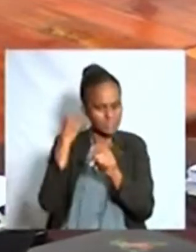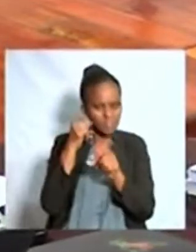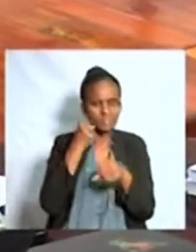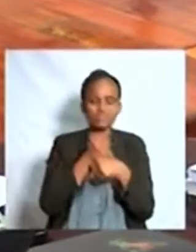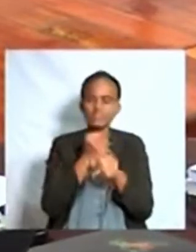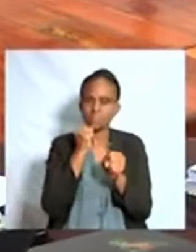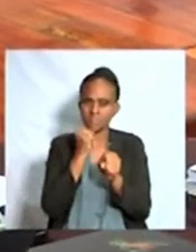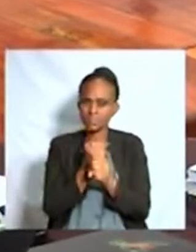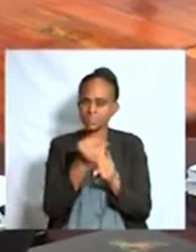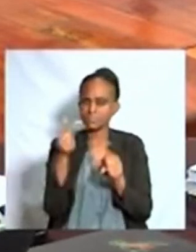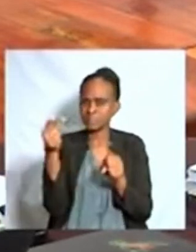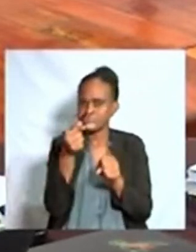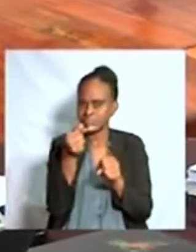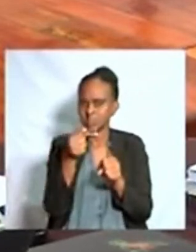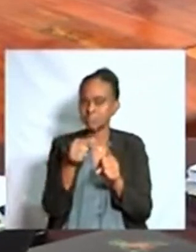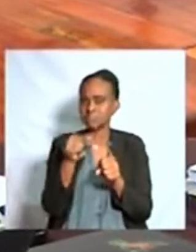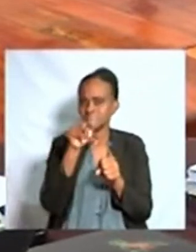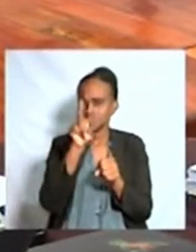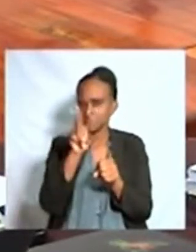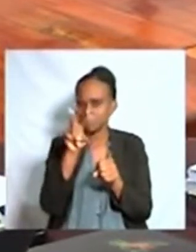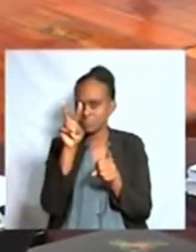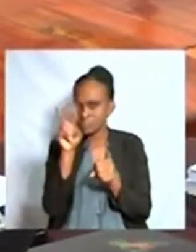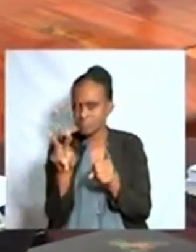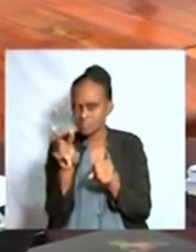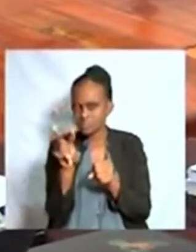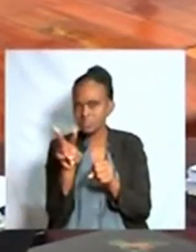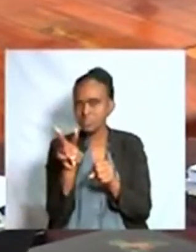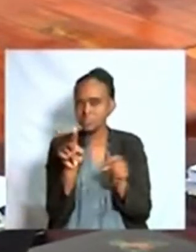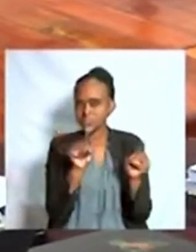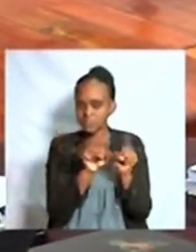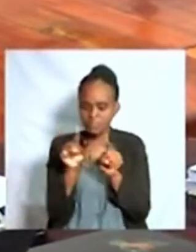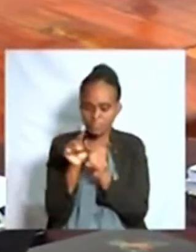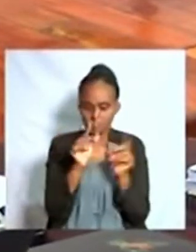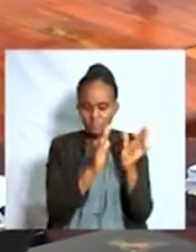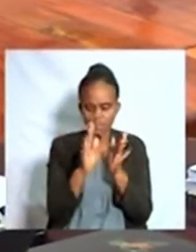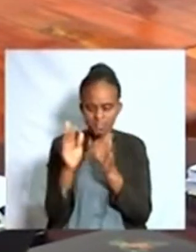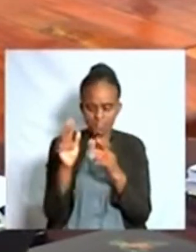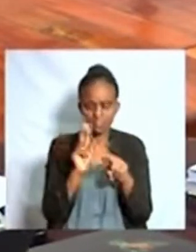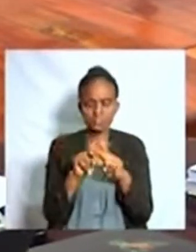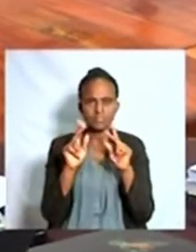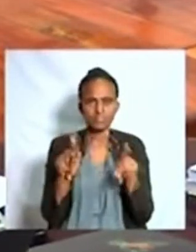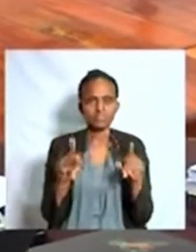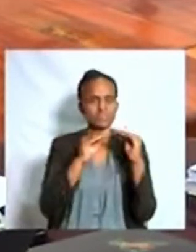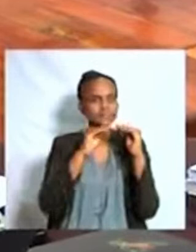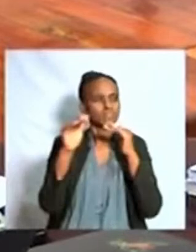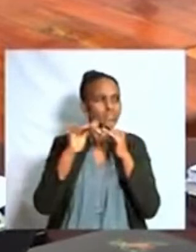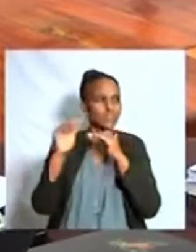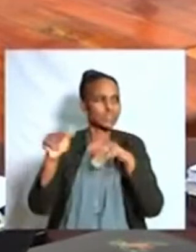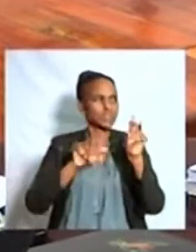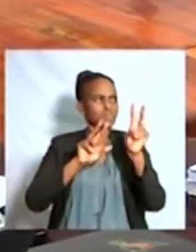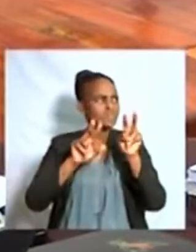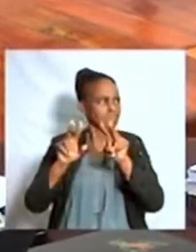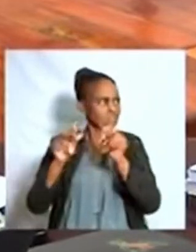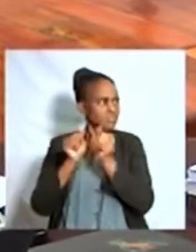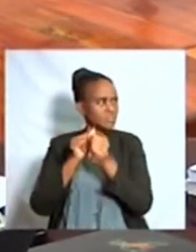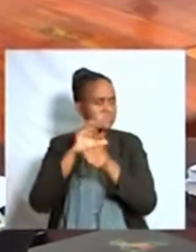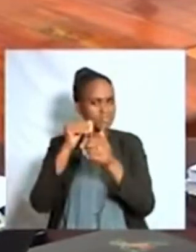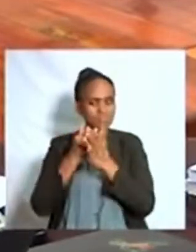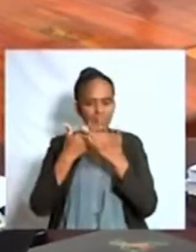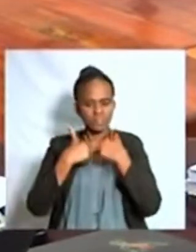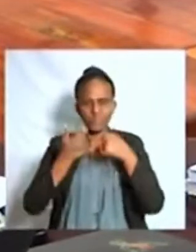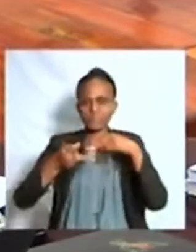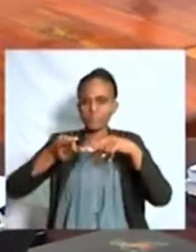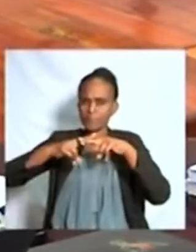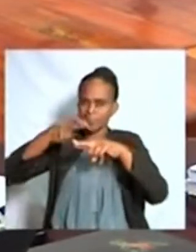Appendix G22. As a remedial measure, Chair, levels of supervision and oversight have been increased to